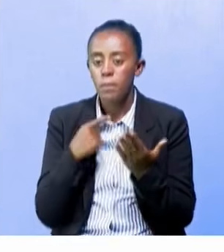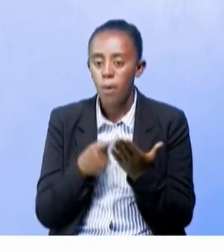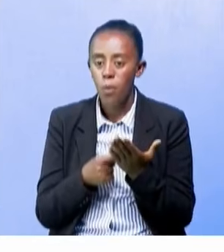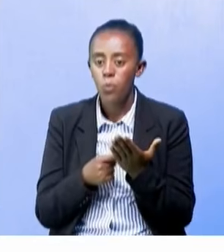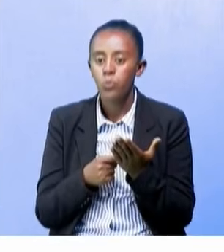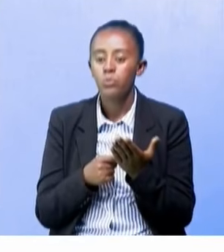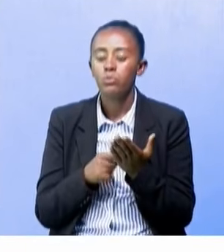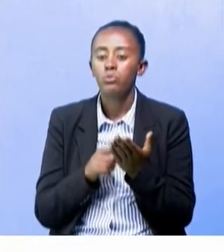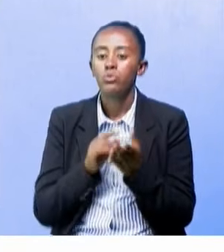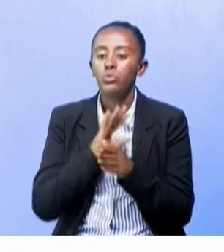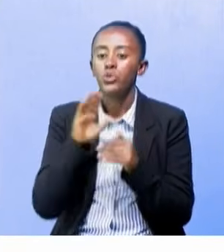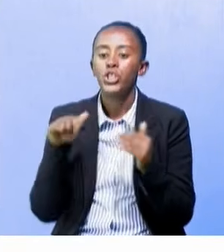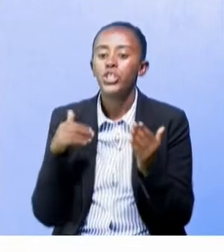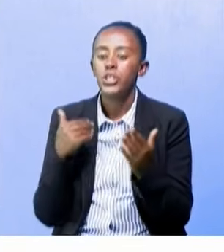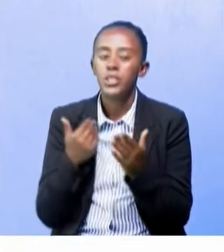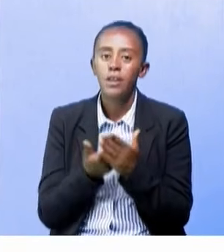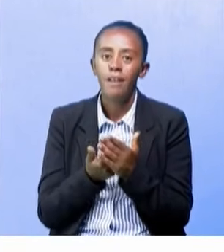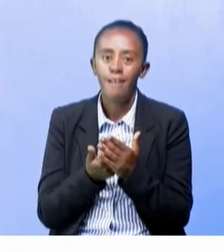general